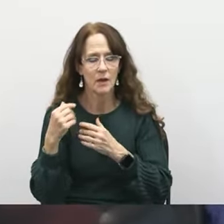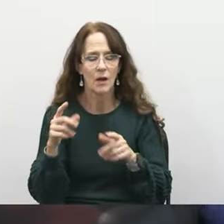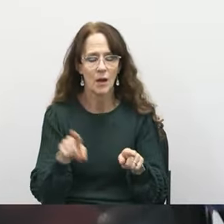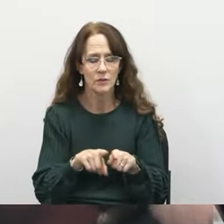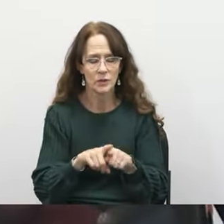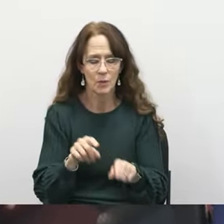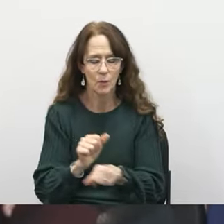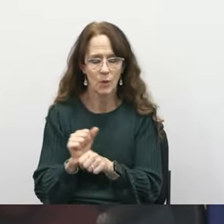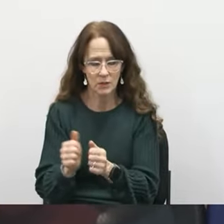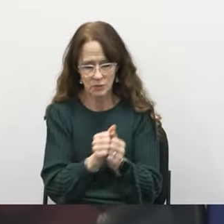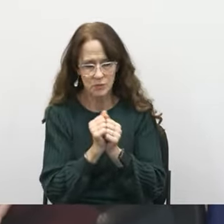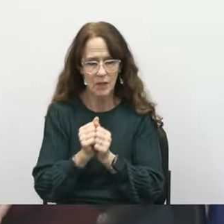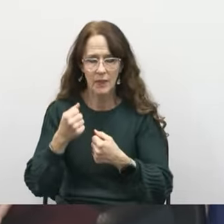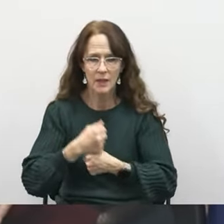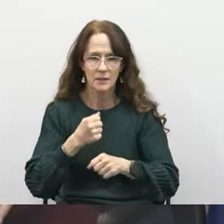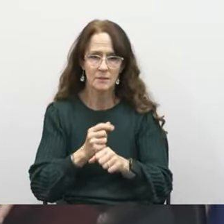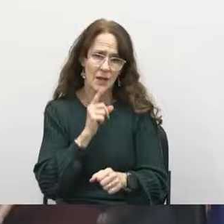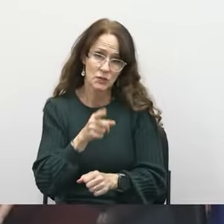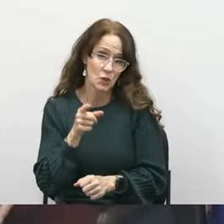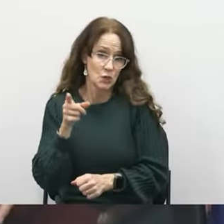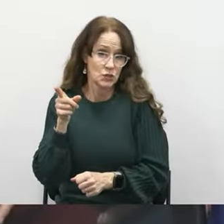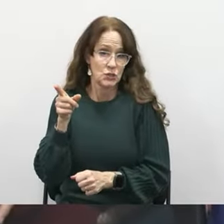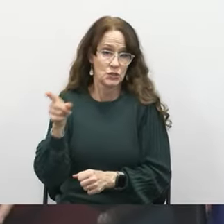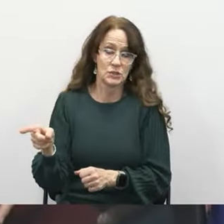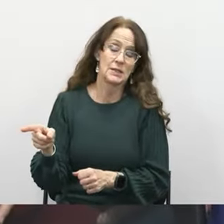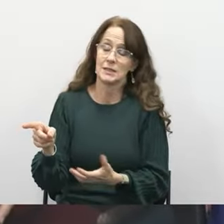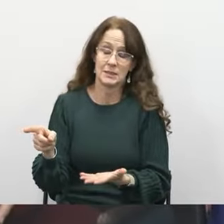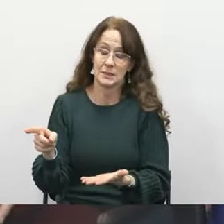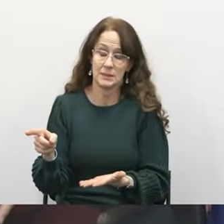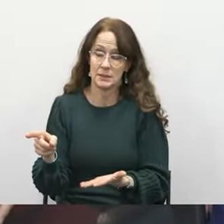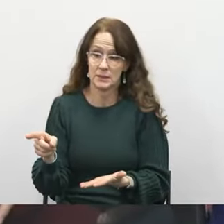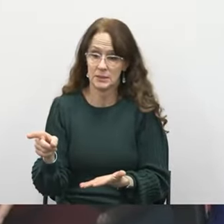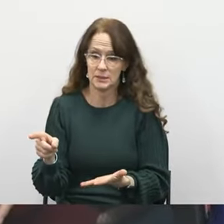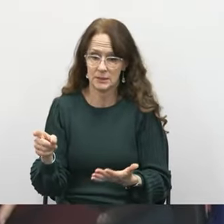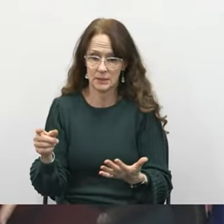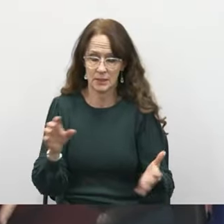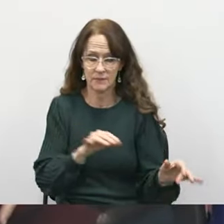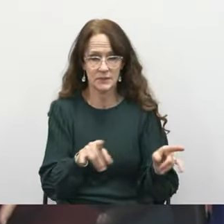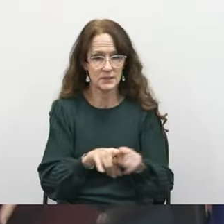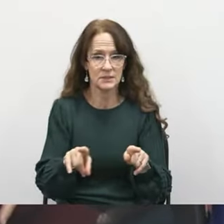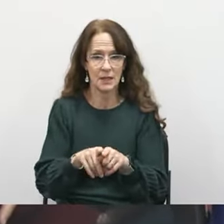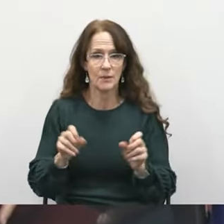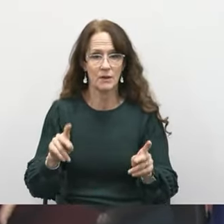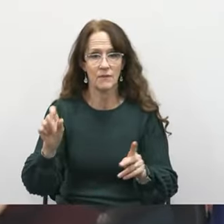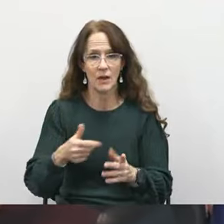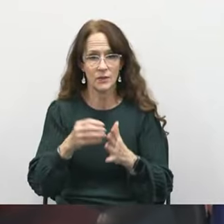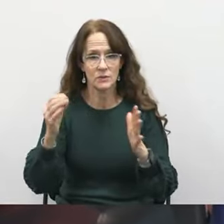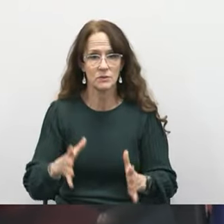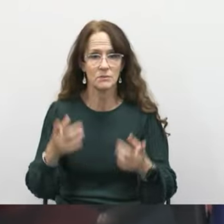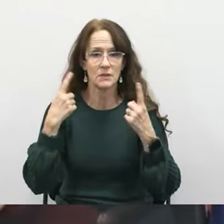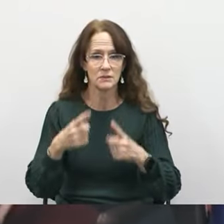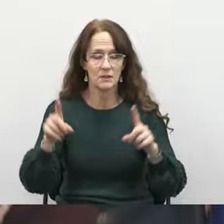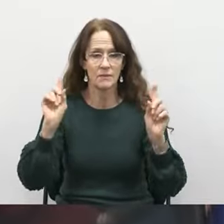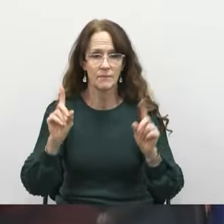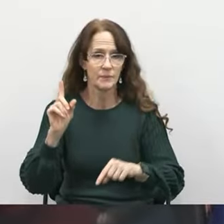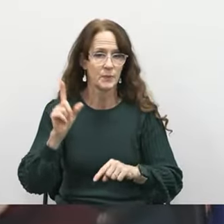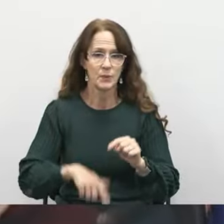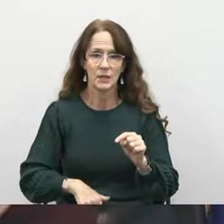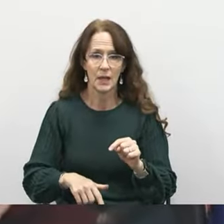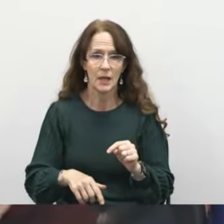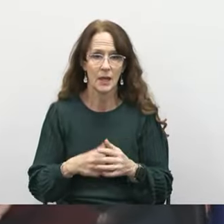work together to make sure that, she is having the same opportunities of other students and being successful, because we cannot get